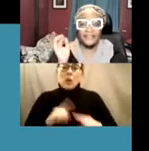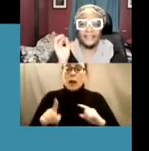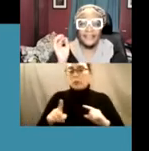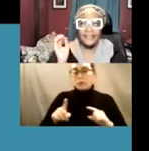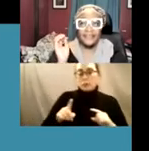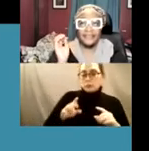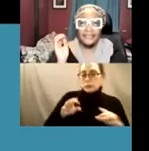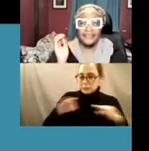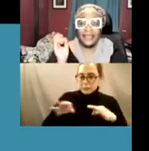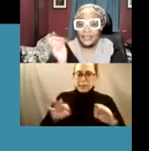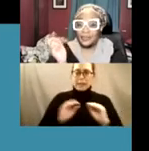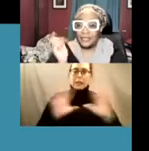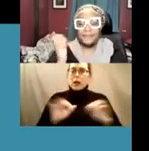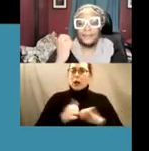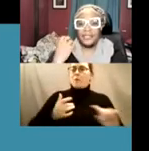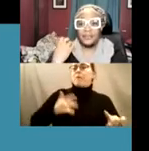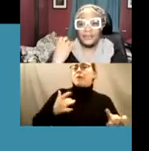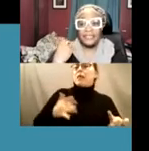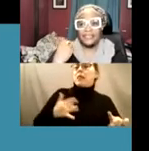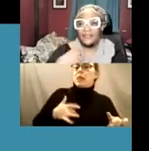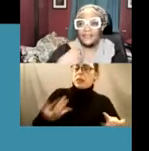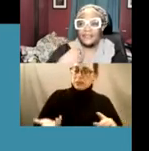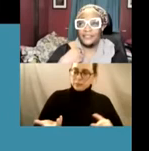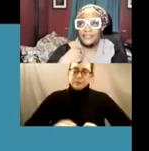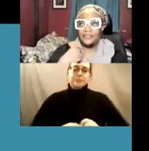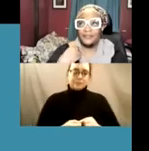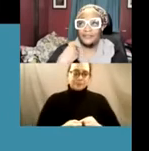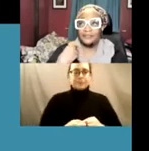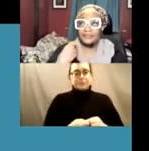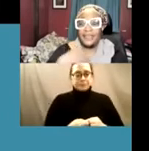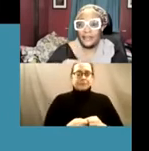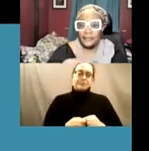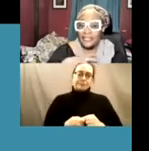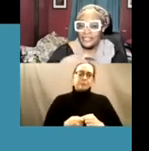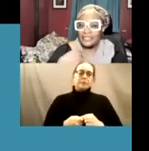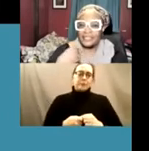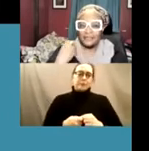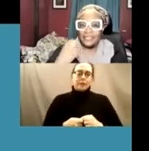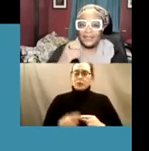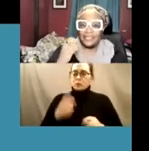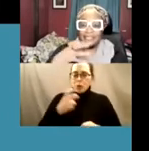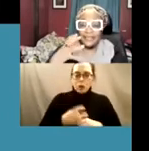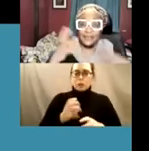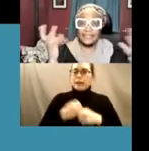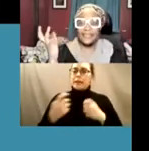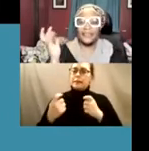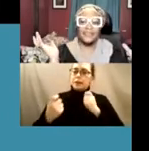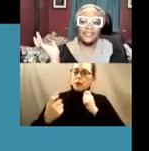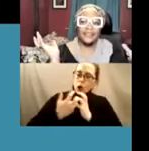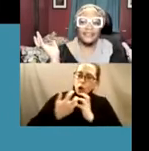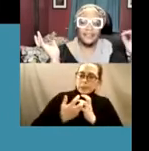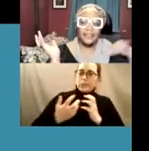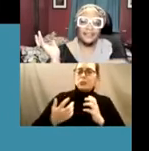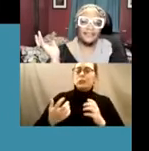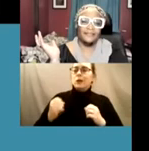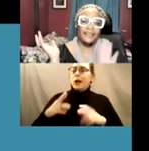of algebra, it can be really difficult to make accommodations and to make space in your understanding